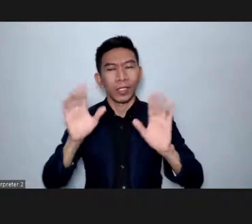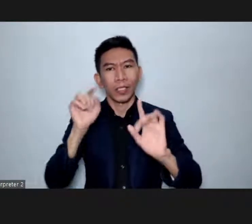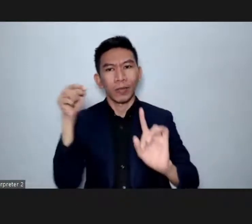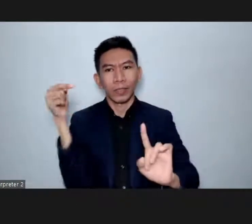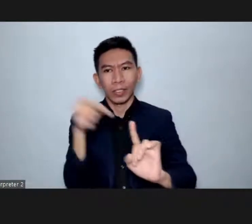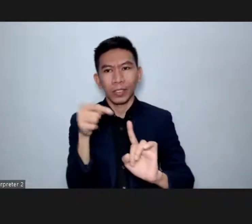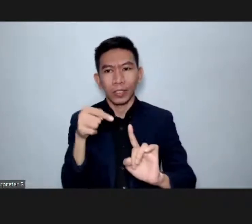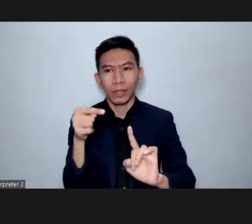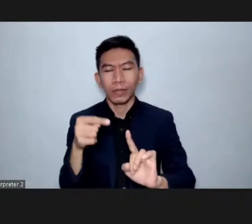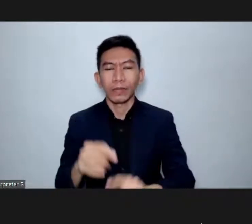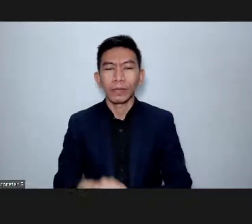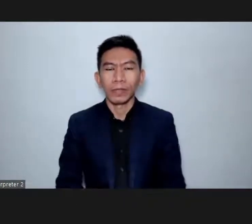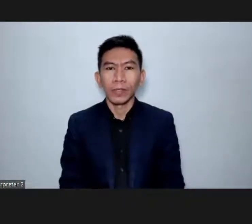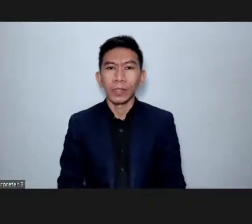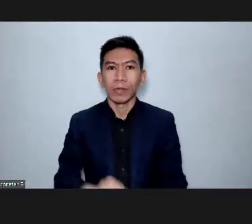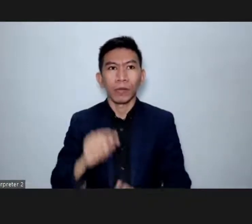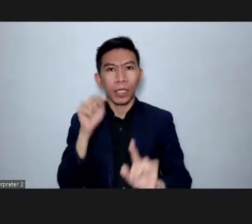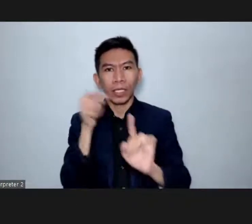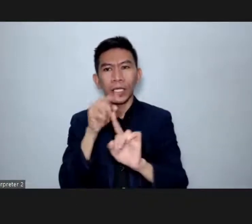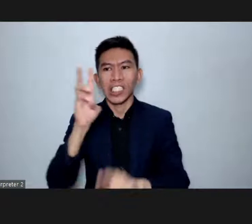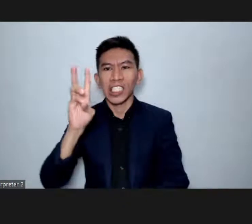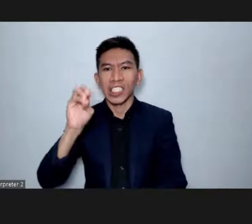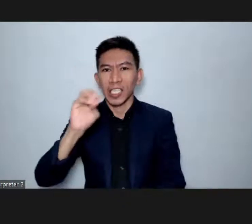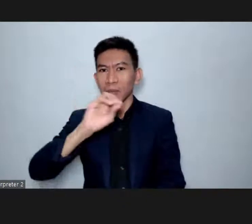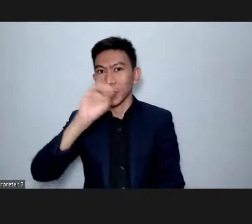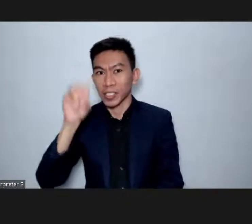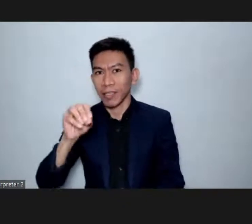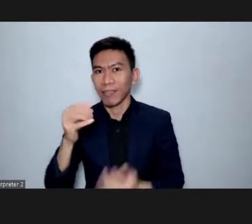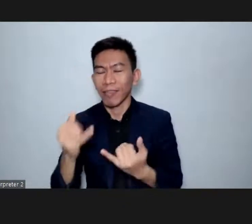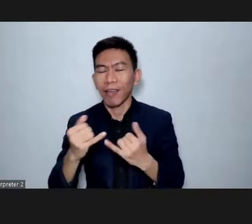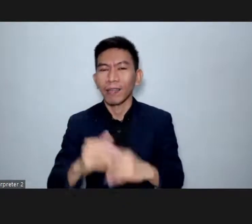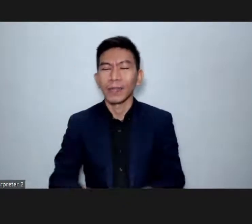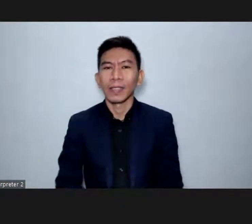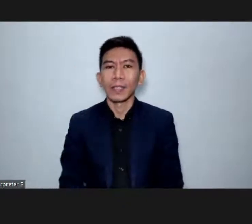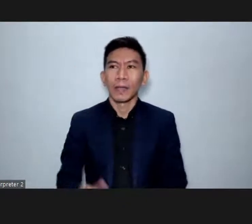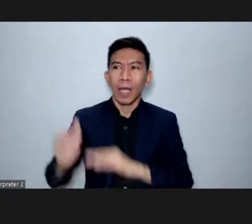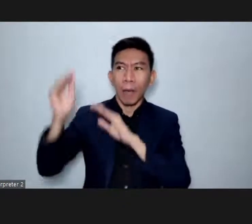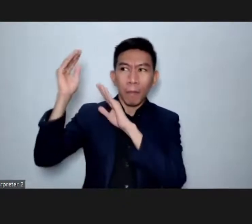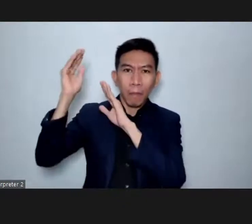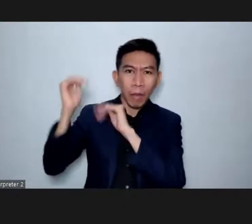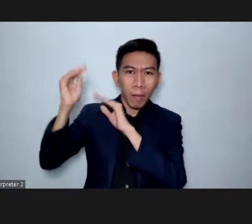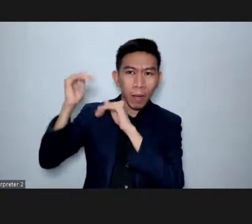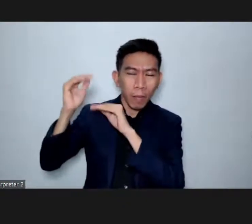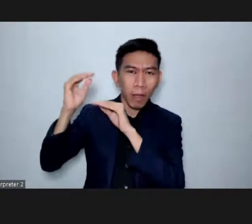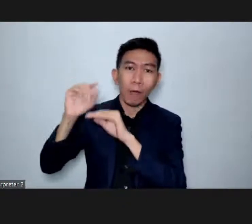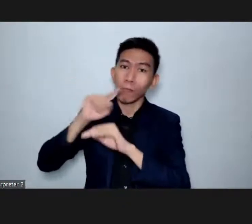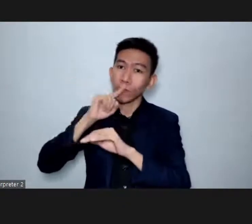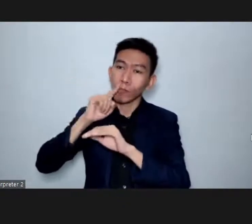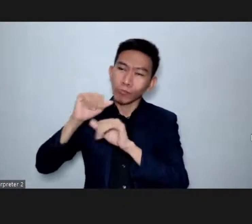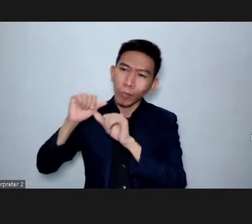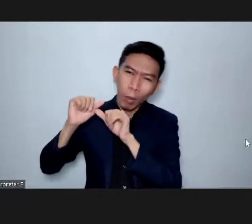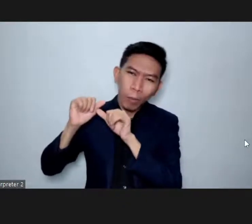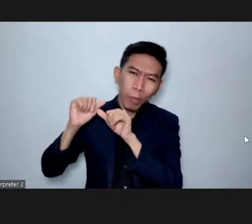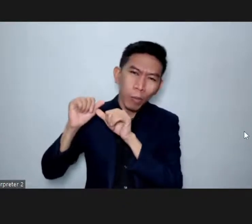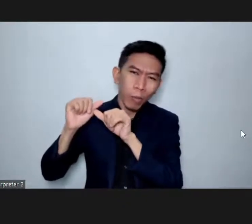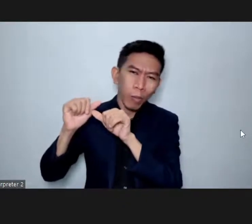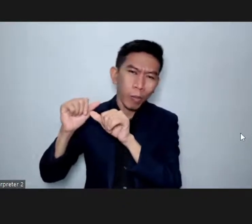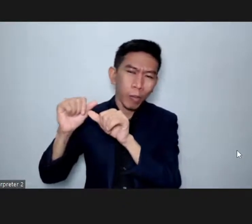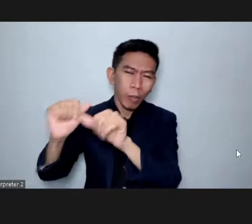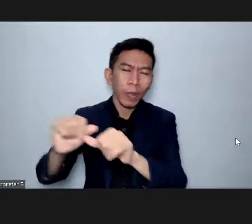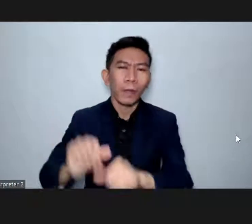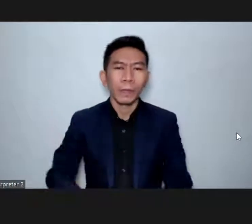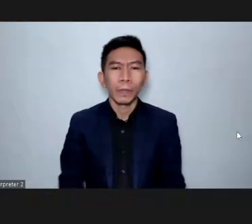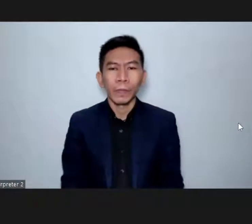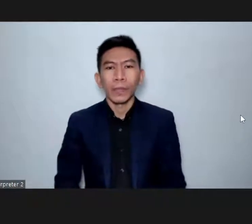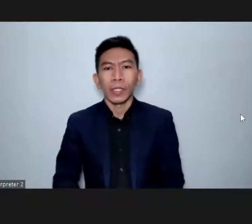over 60%. And as they say, hope springs eternal. So the decision to focus on childhood cancer